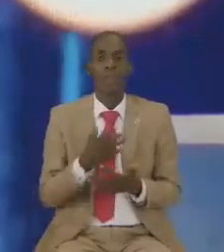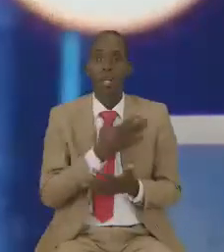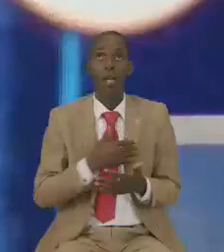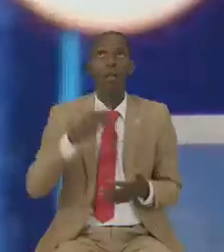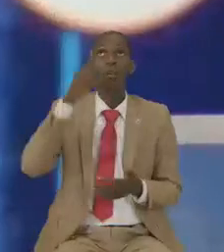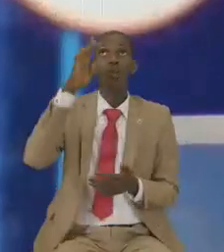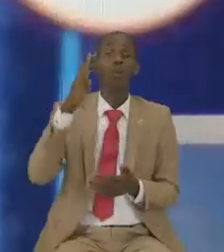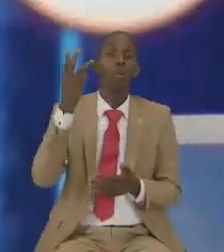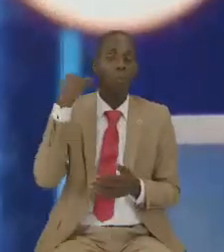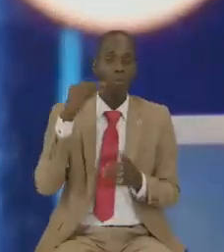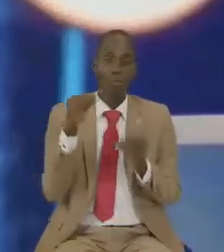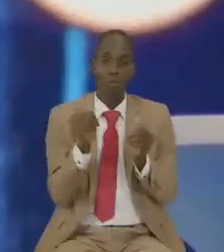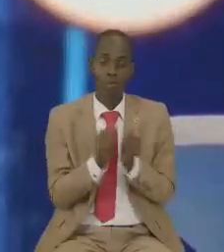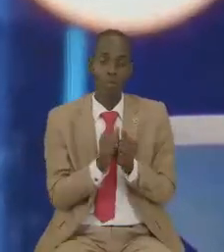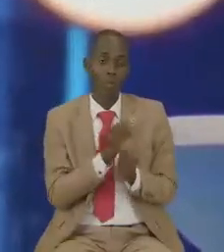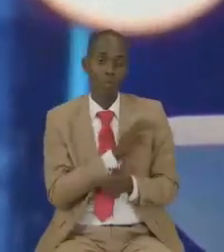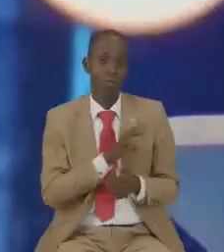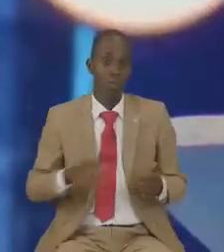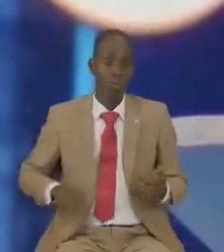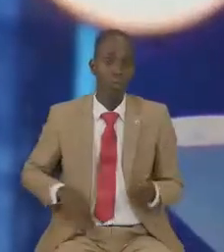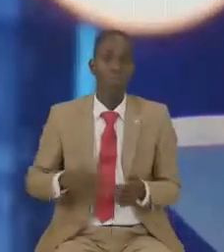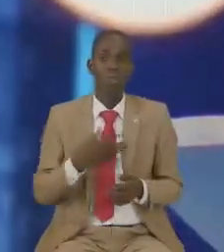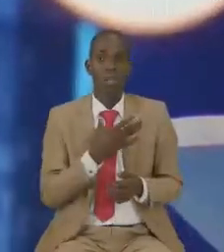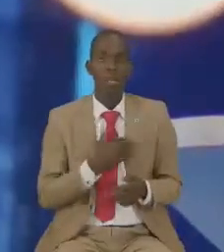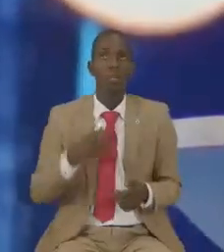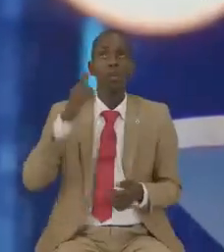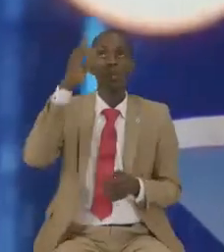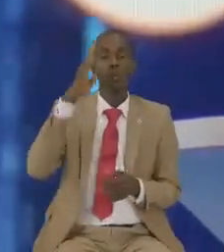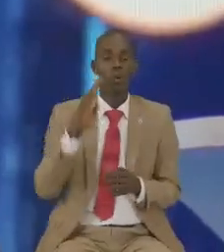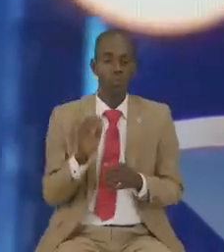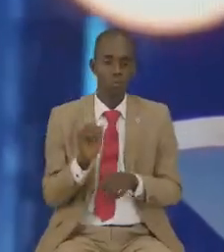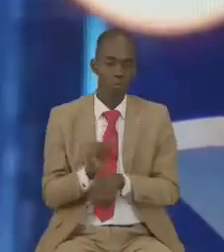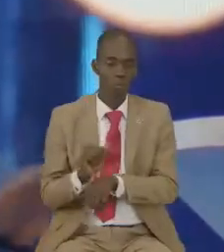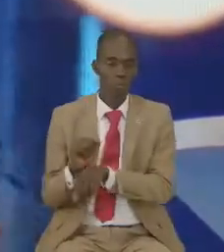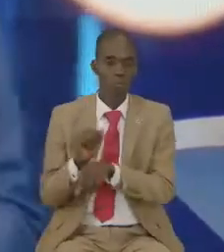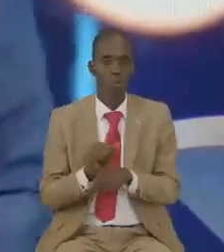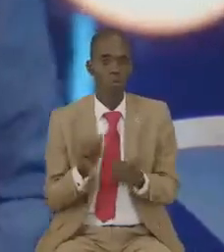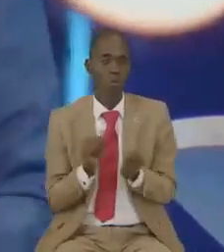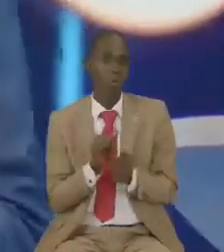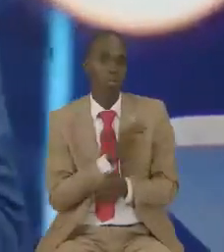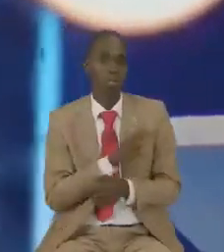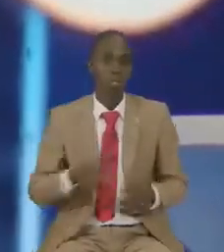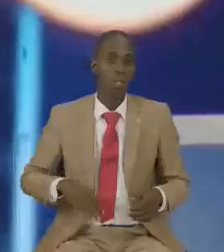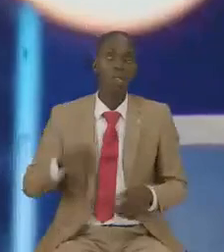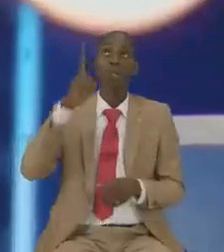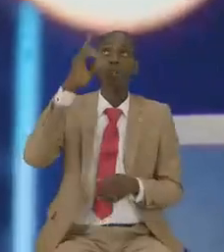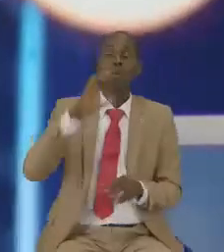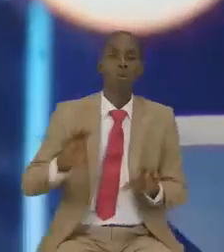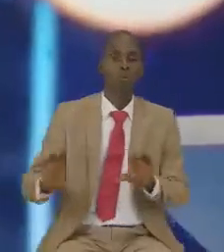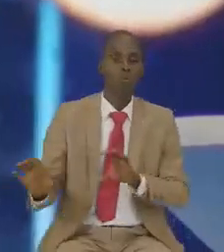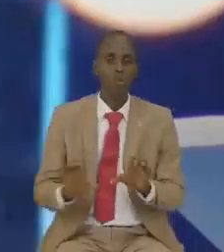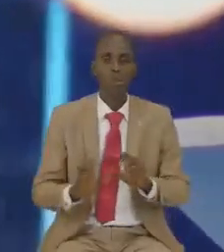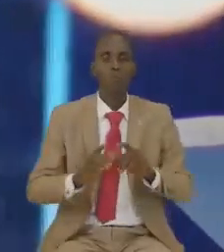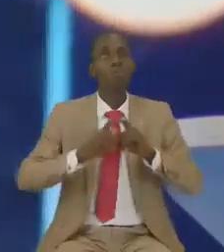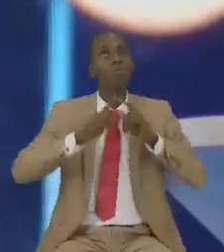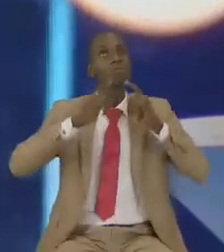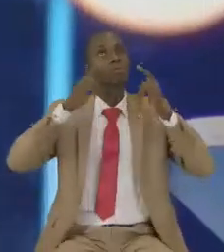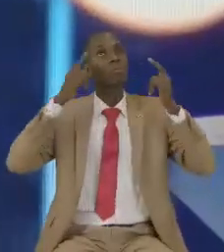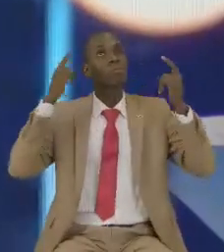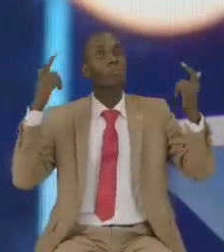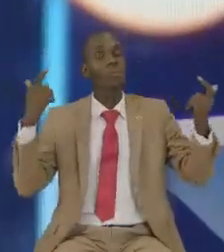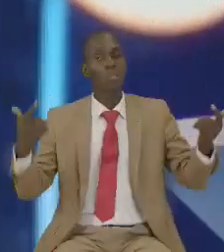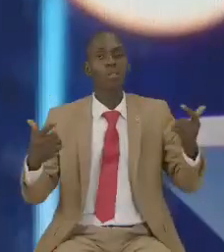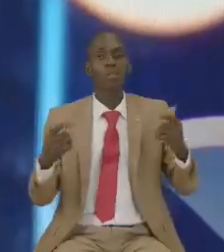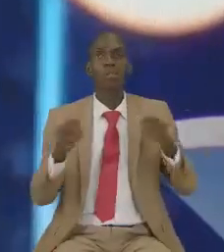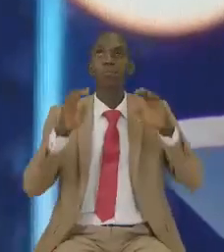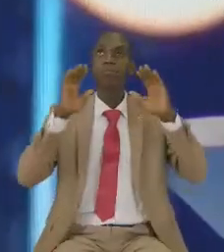works with him. And God operates with him. And God does marvelous,